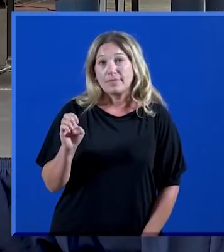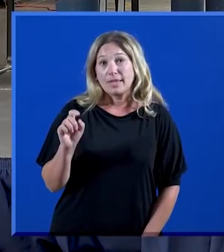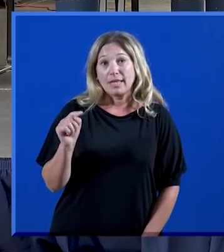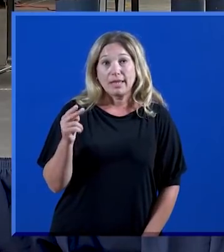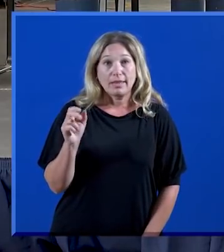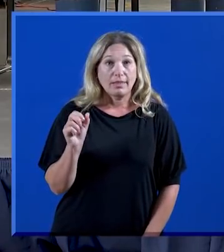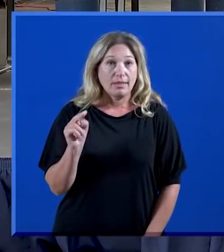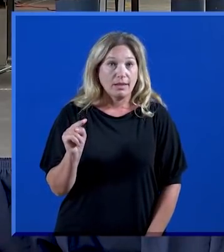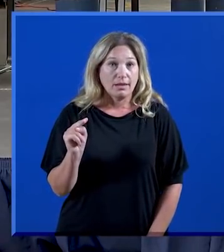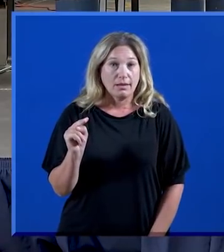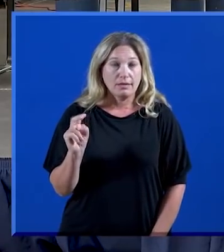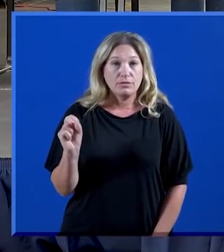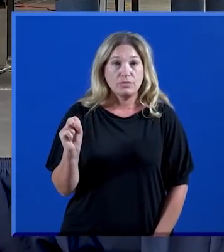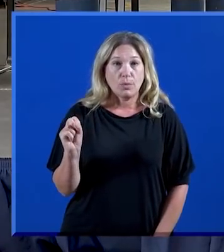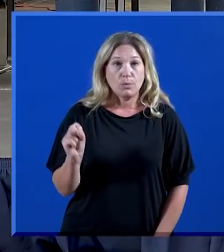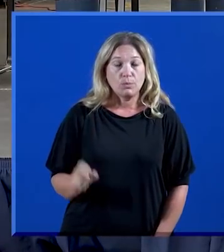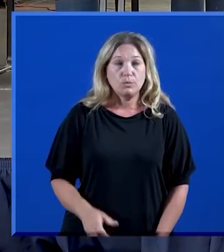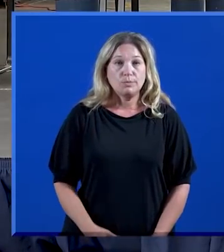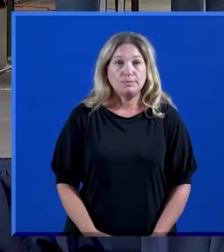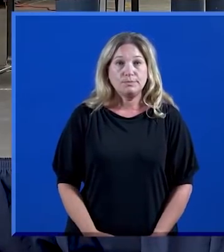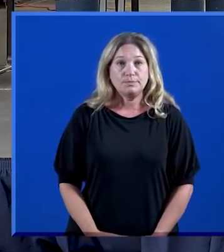Ethan Stone.